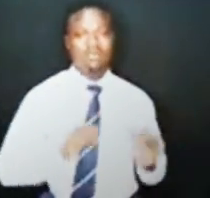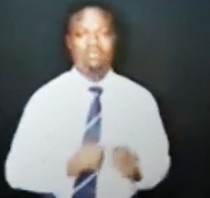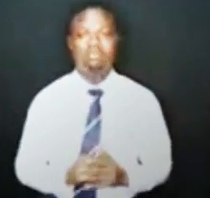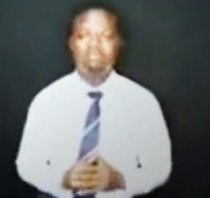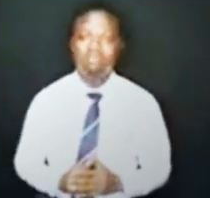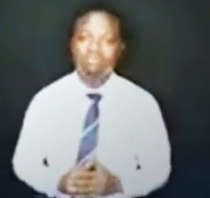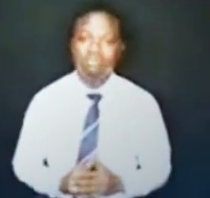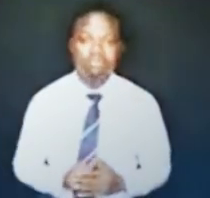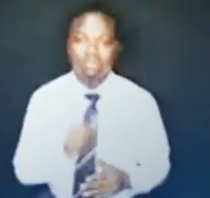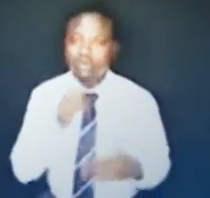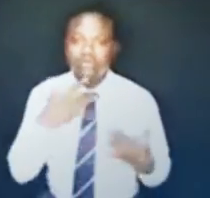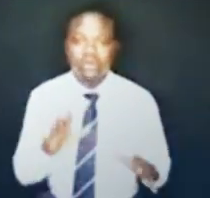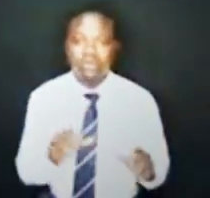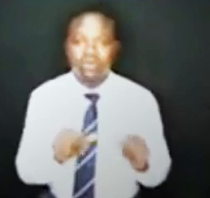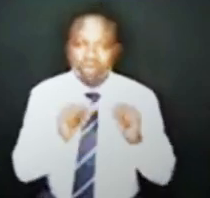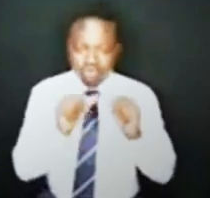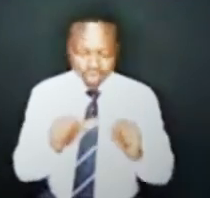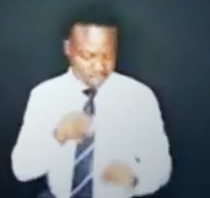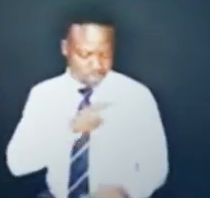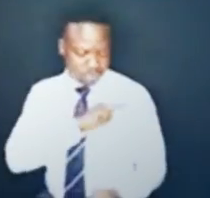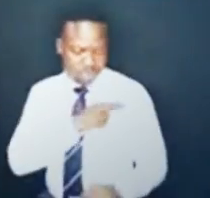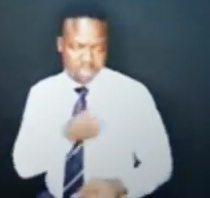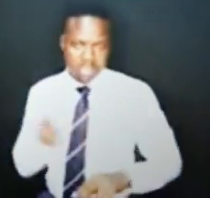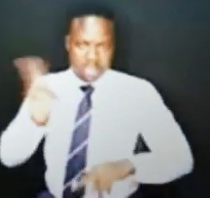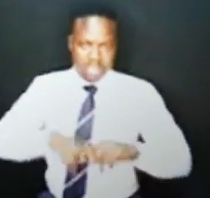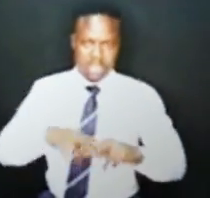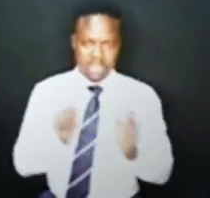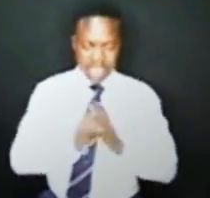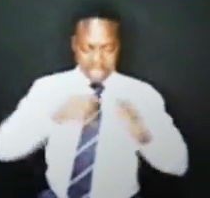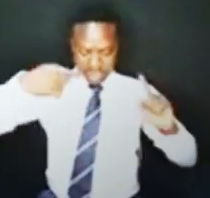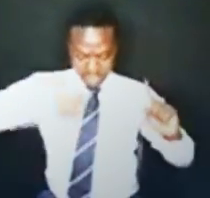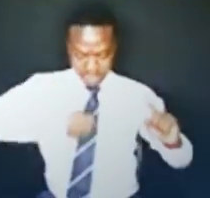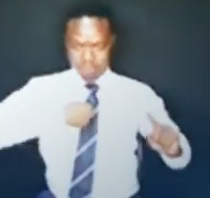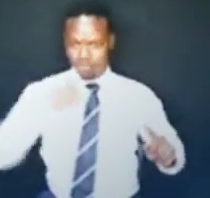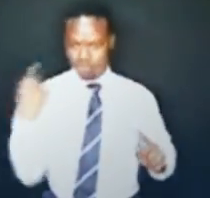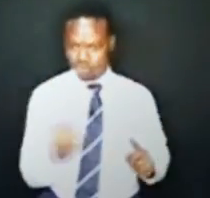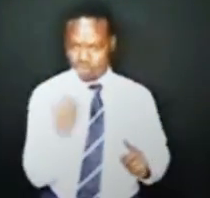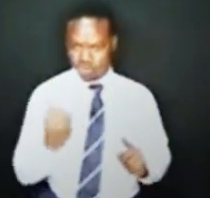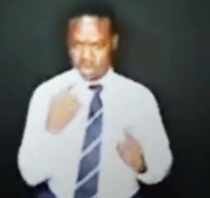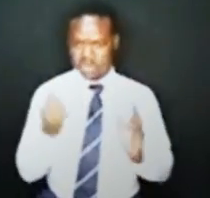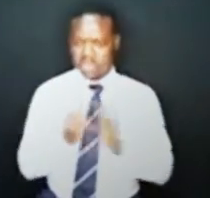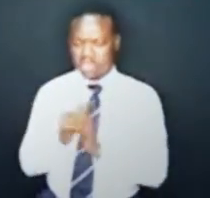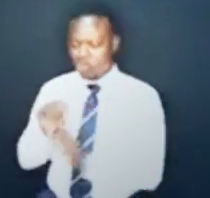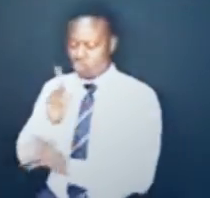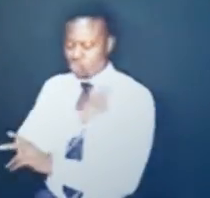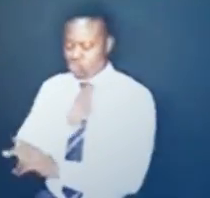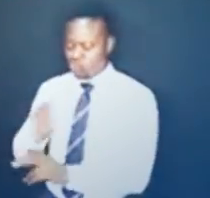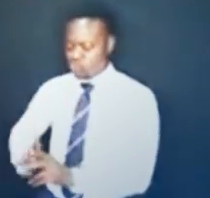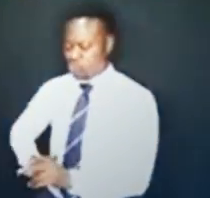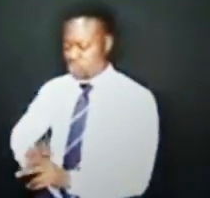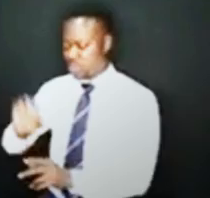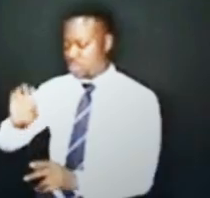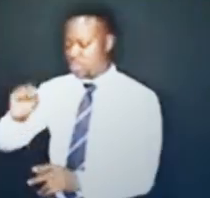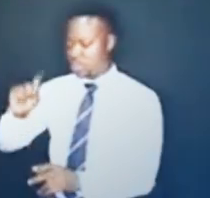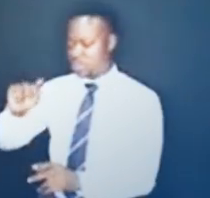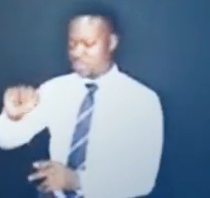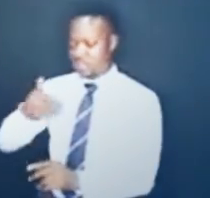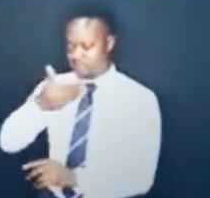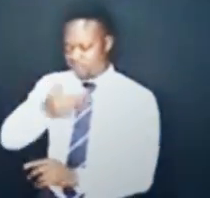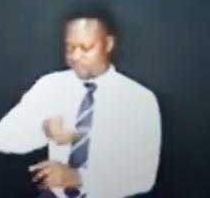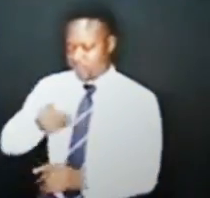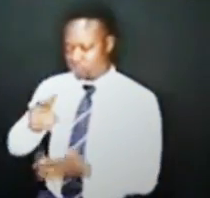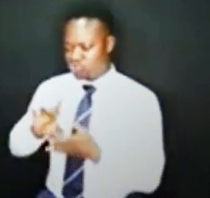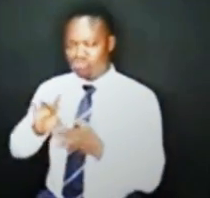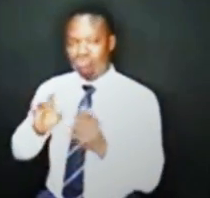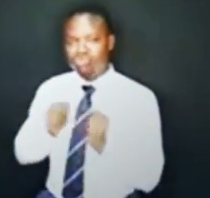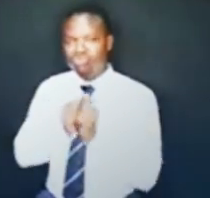that's not all. Haman added, I'm the only person Queen Esther invited to accompany the king